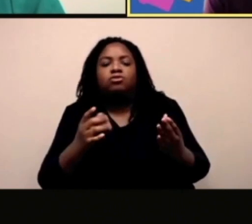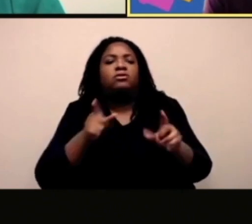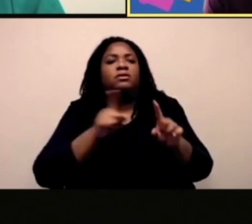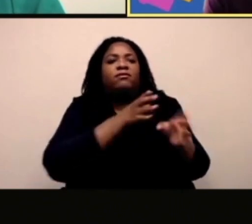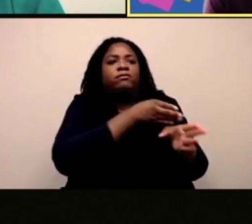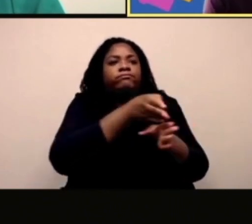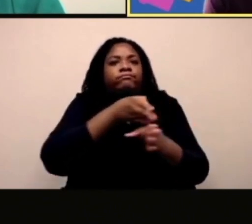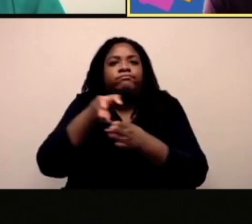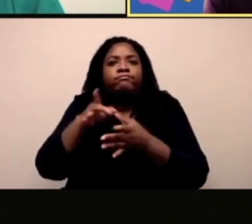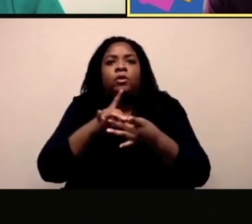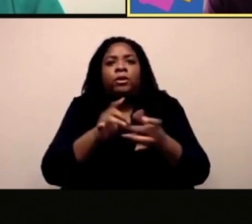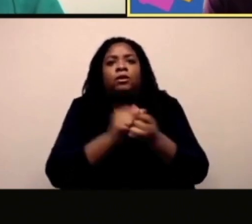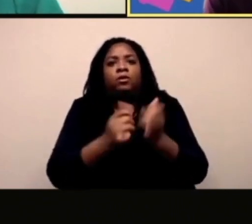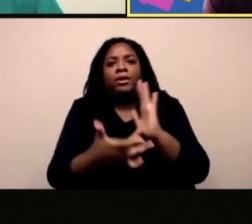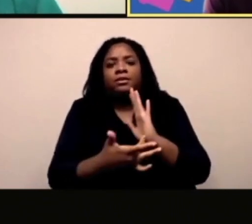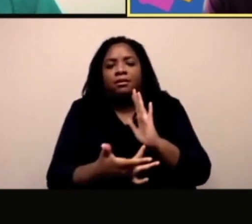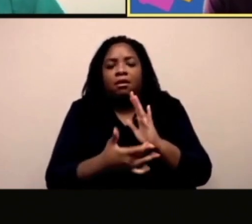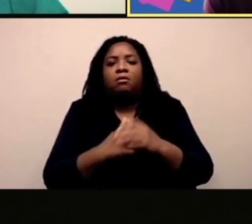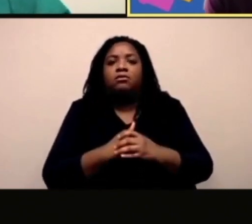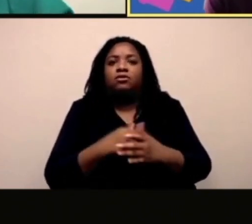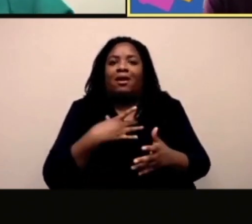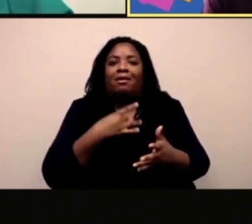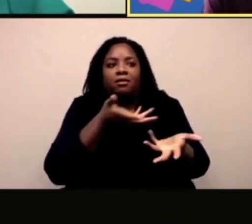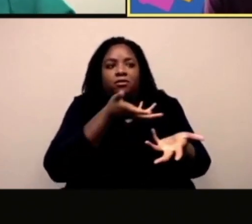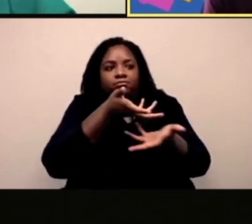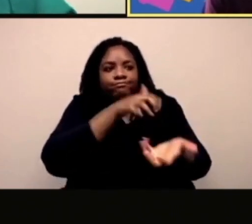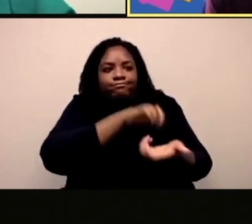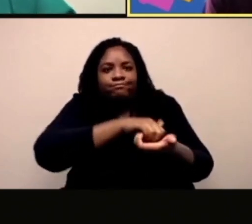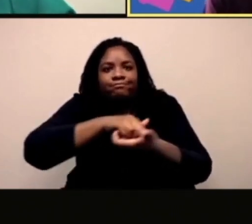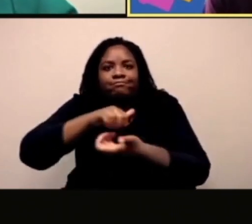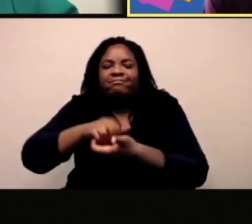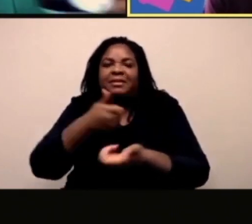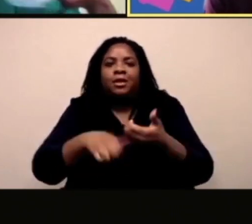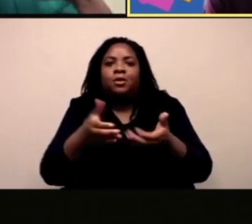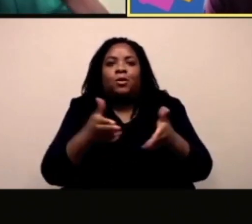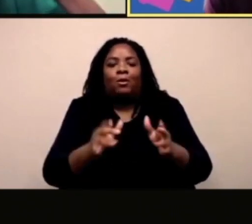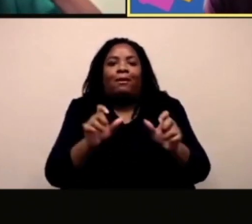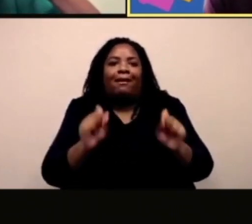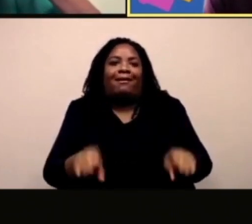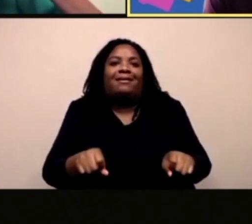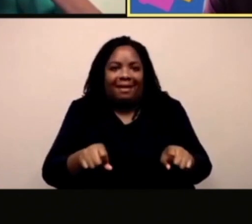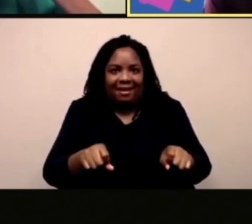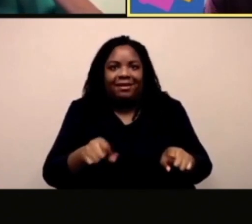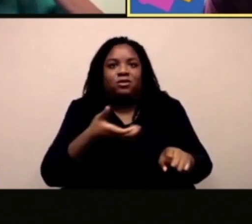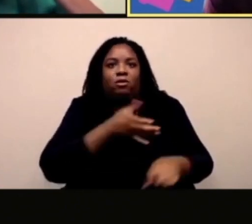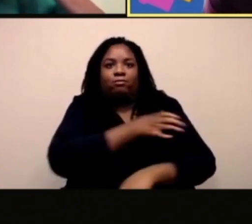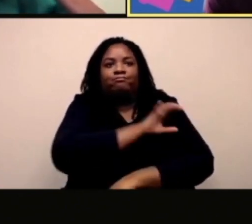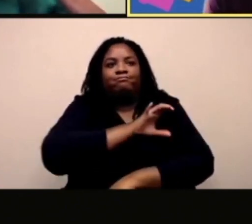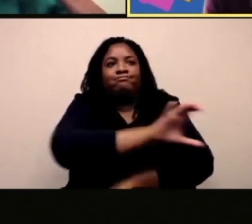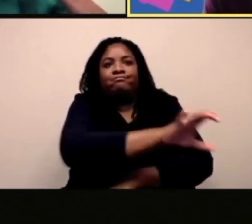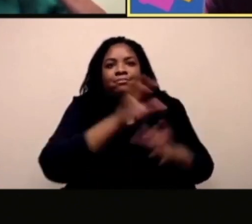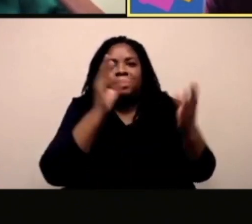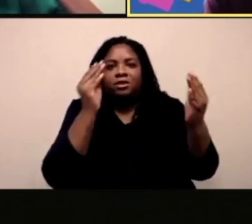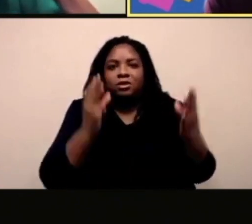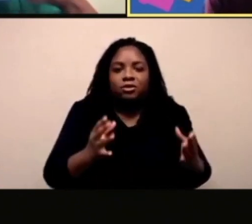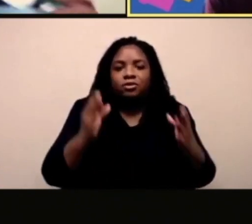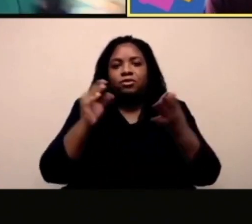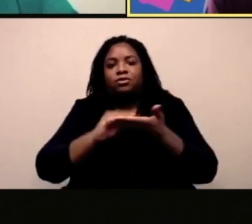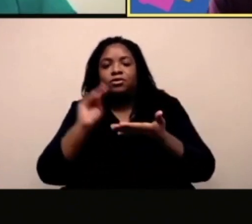about technology. I like to collaborate in any way I can empower teachers and